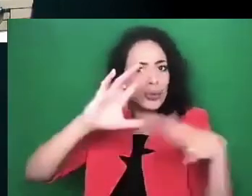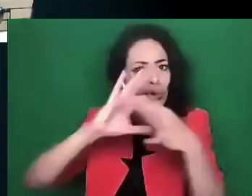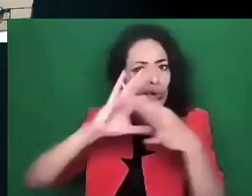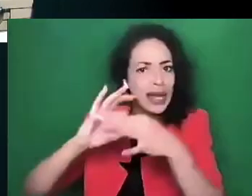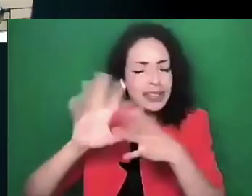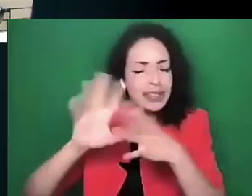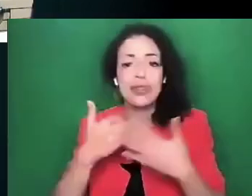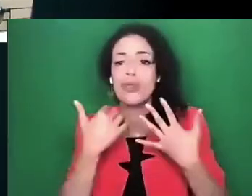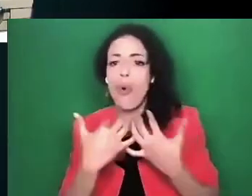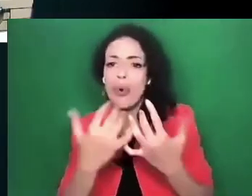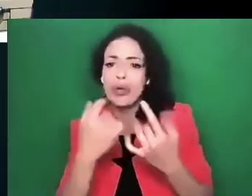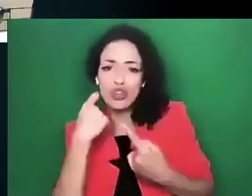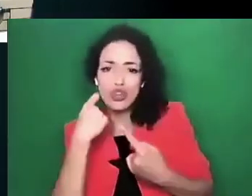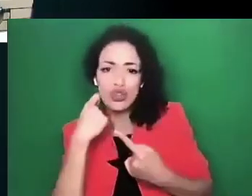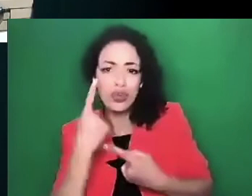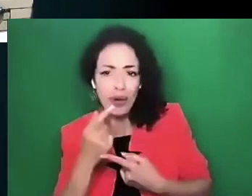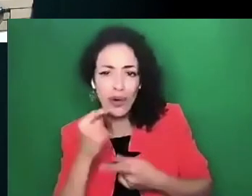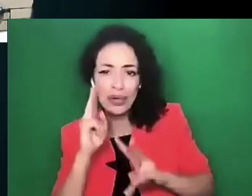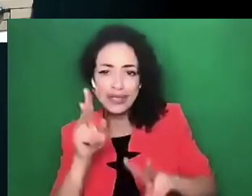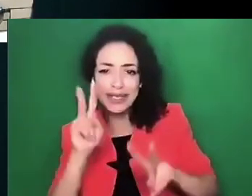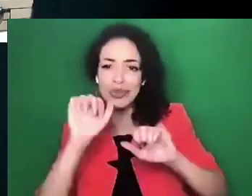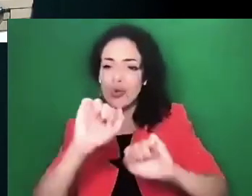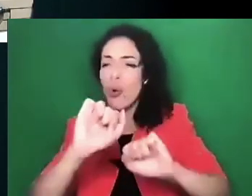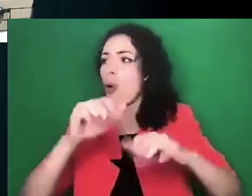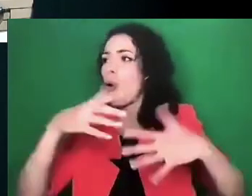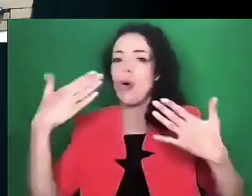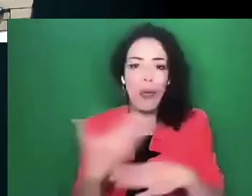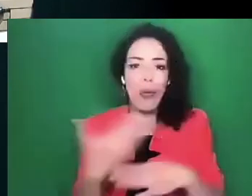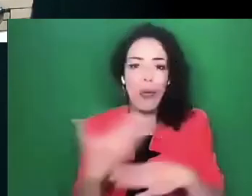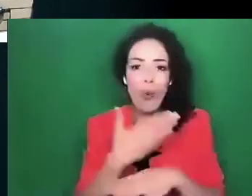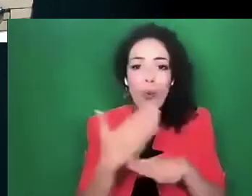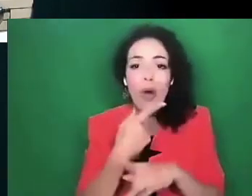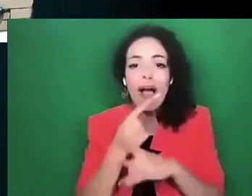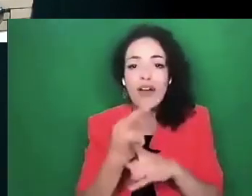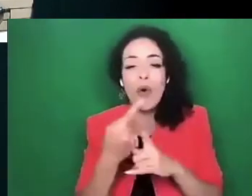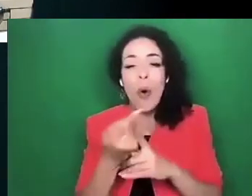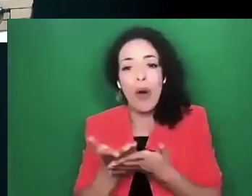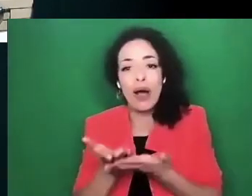seeing your wonderful revival of the Kit Kat Club, what would you like them to take away with them?